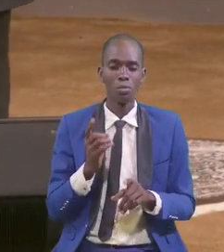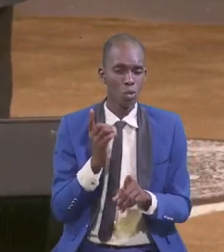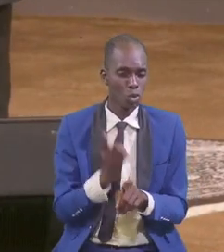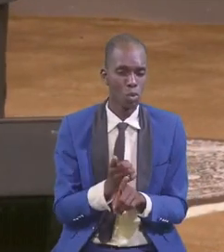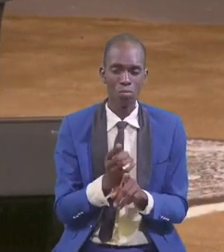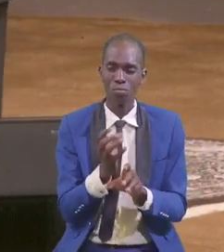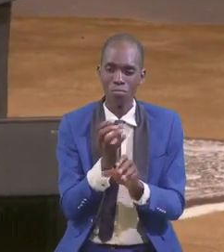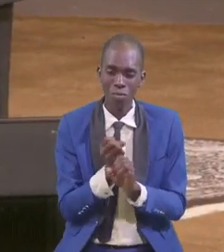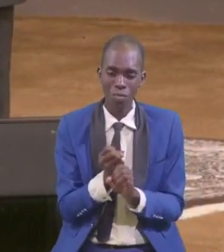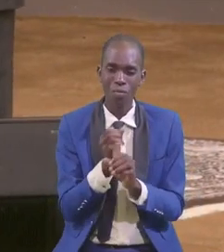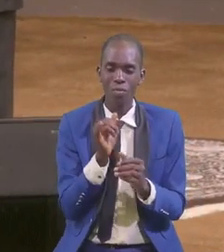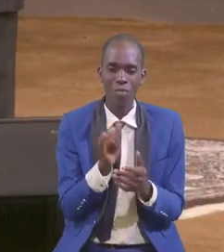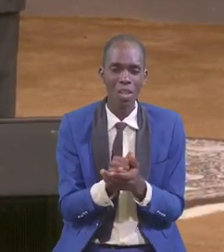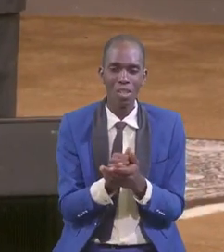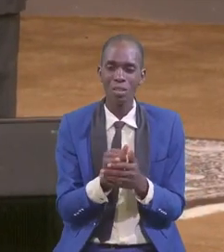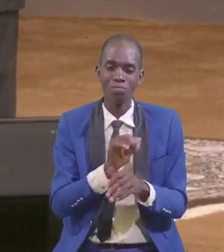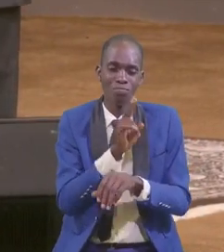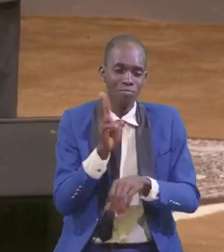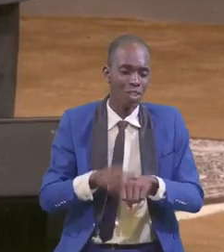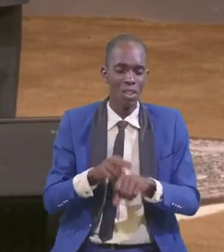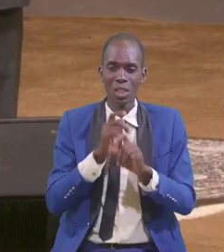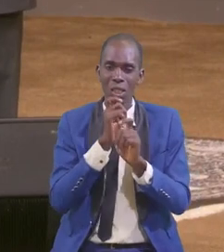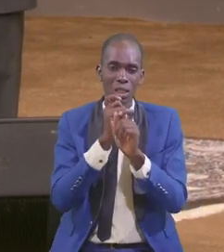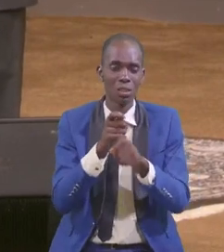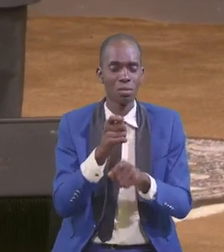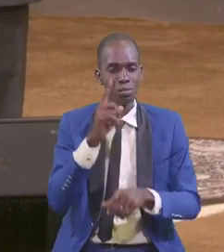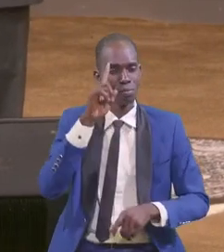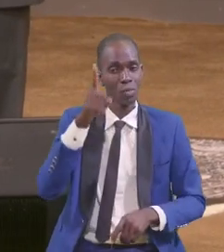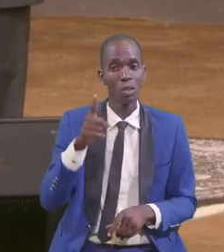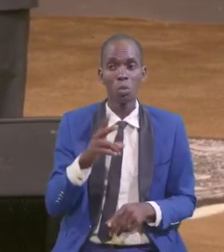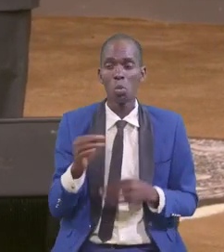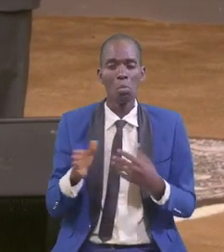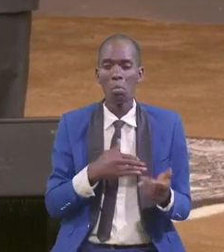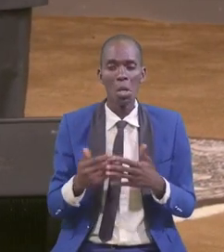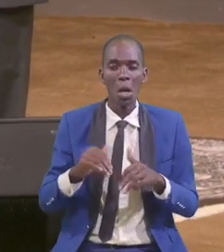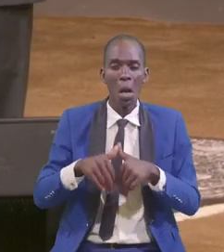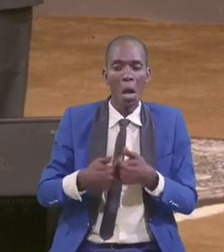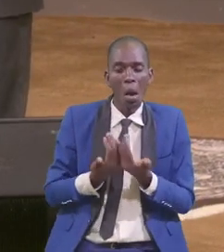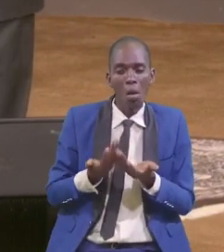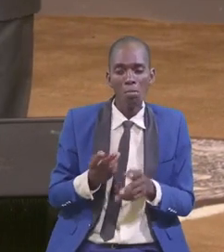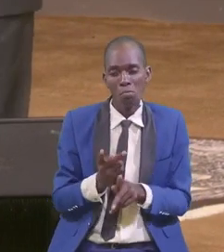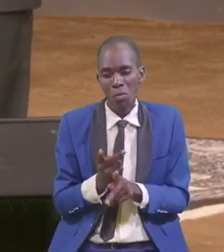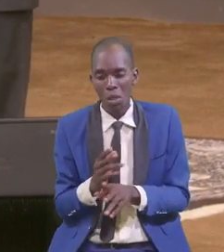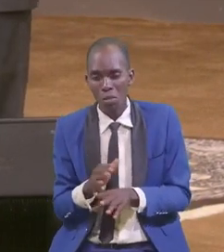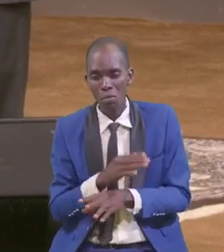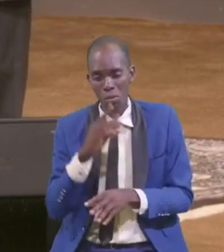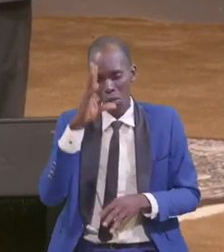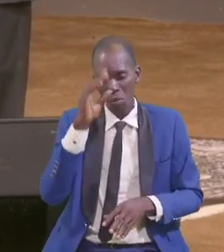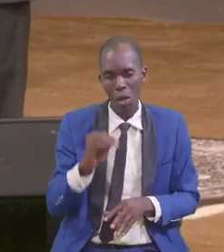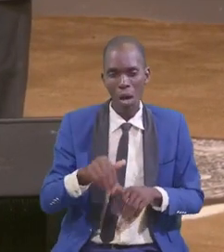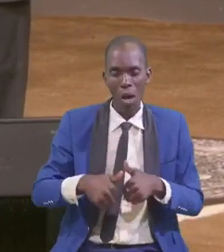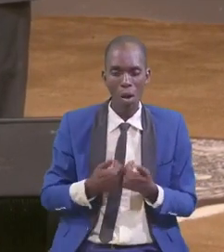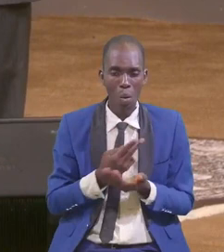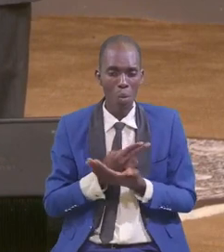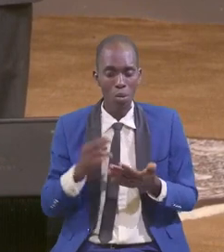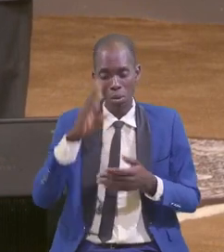that natural talent. And no matter how reserved they are, how guarded they are, if